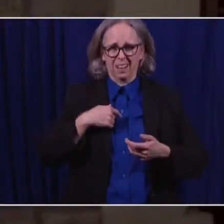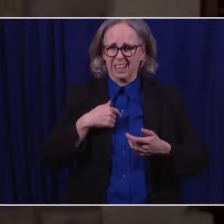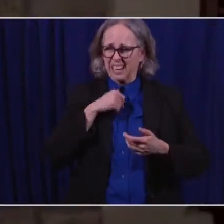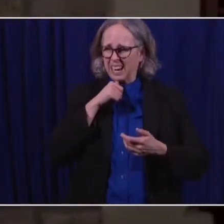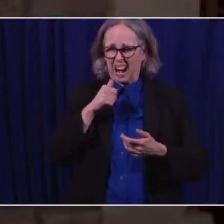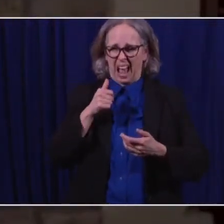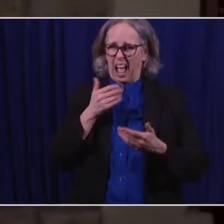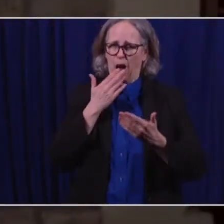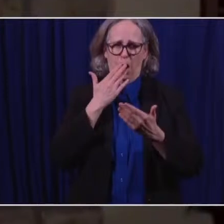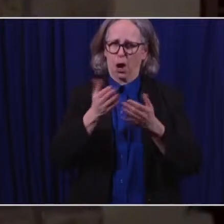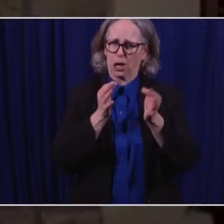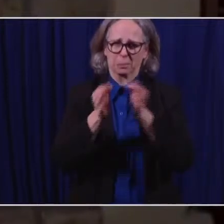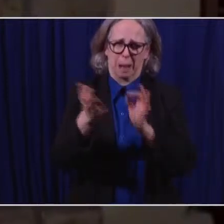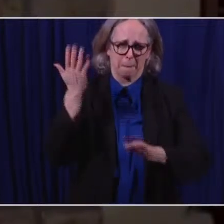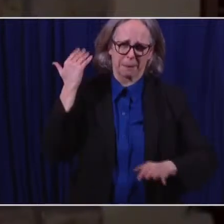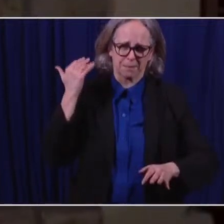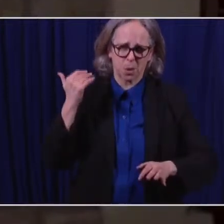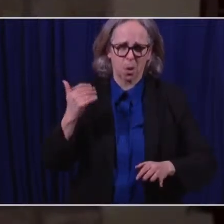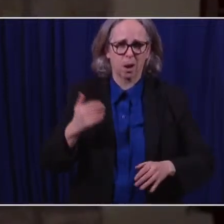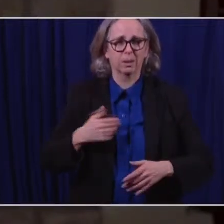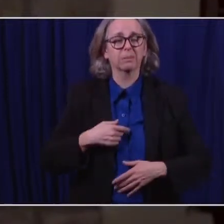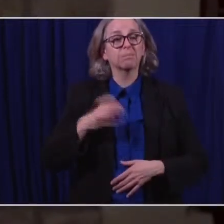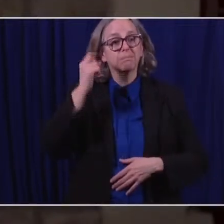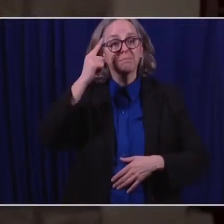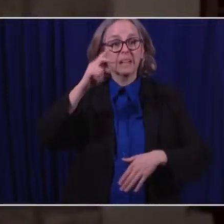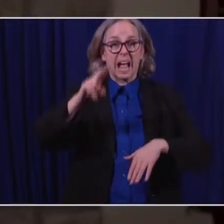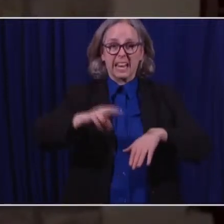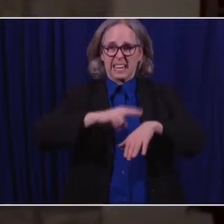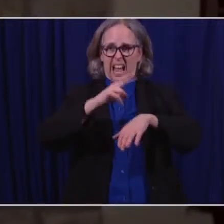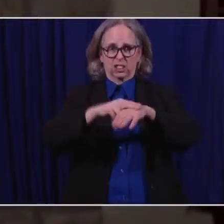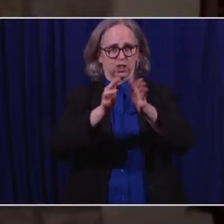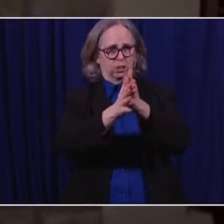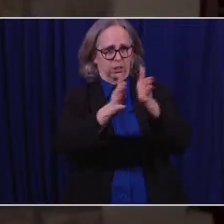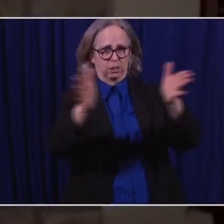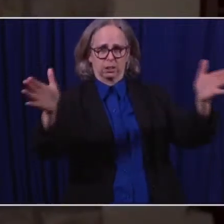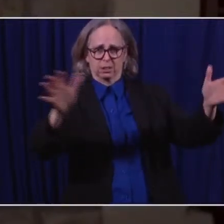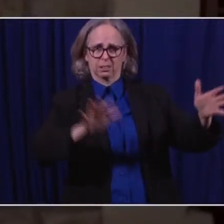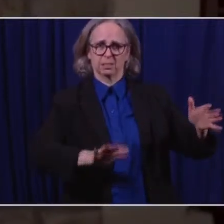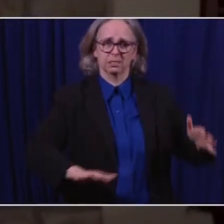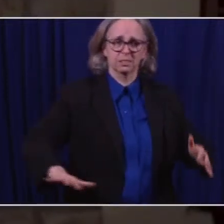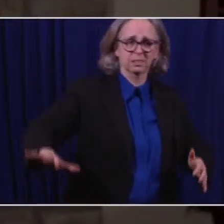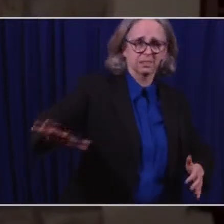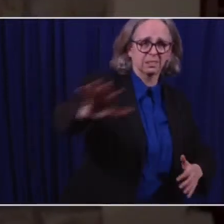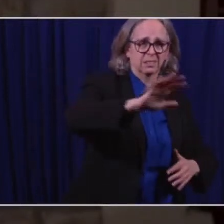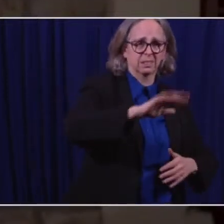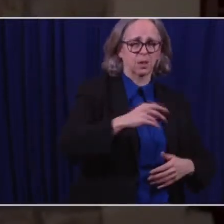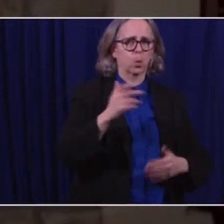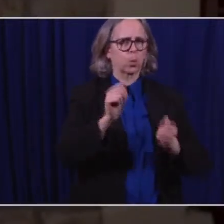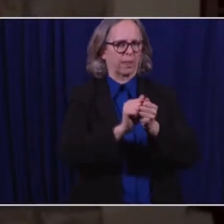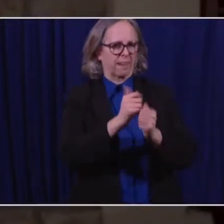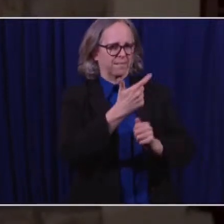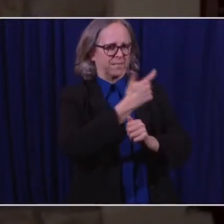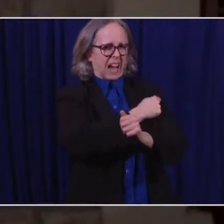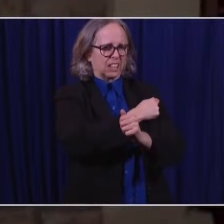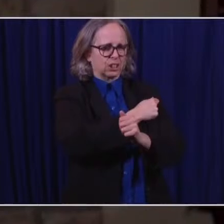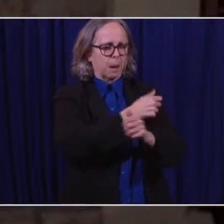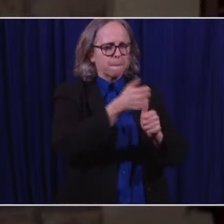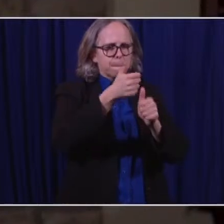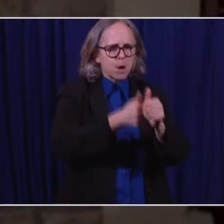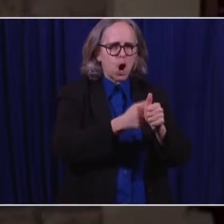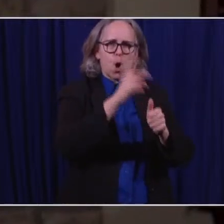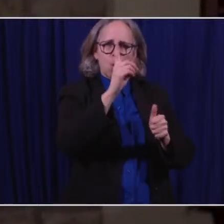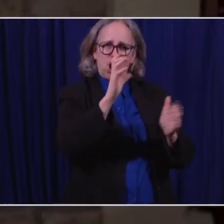We are number 2 in the nation in vaccinating people who are in our